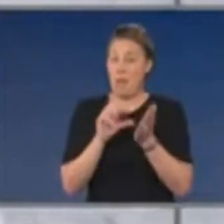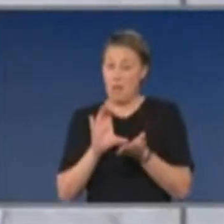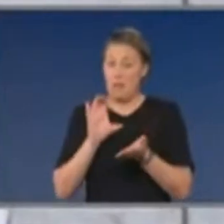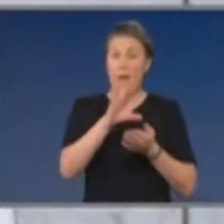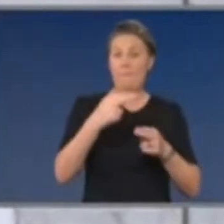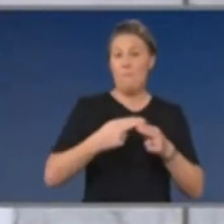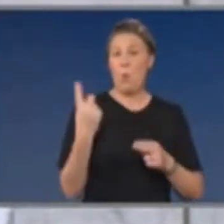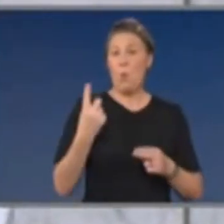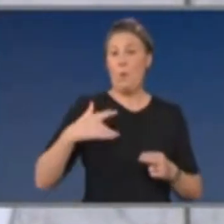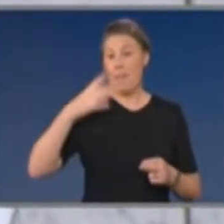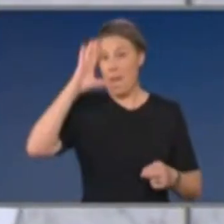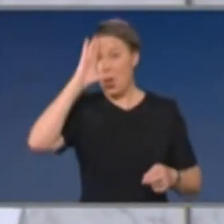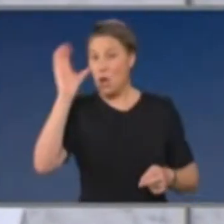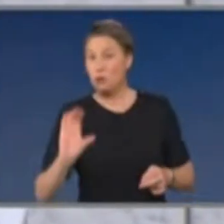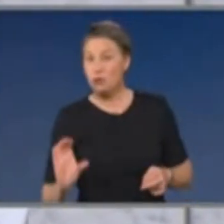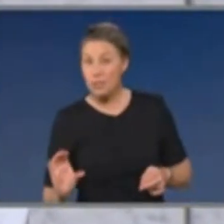That created in excess of